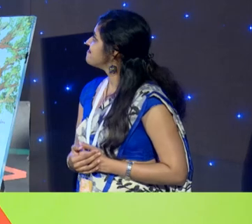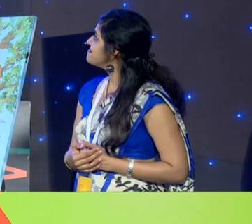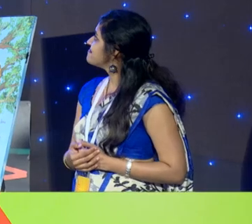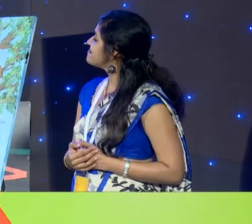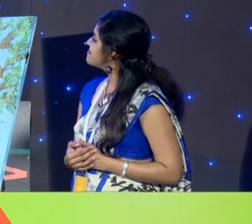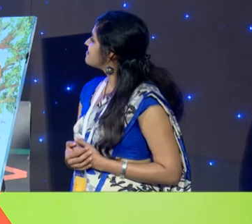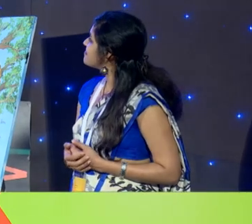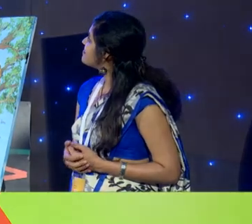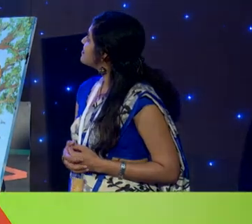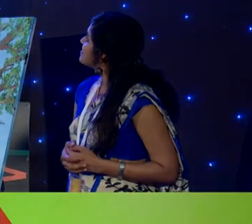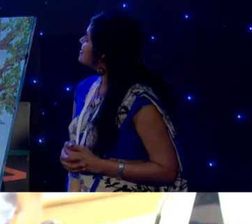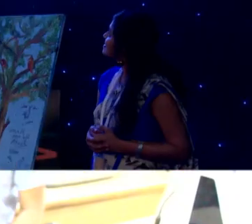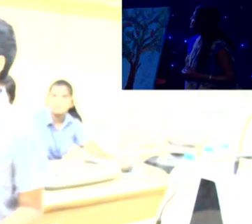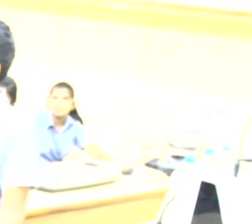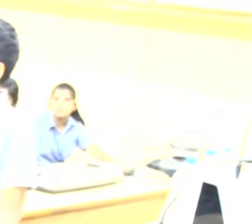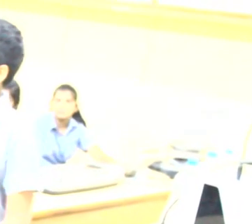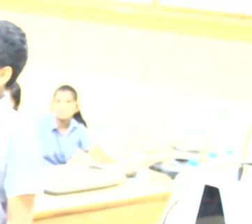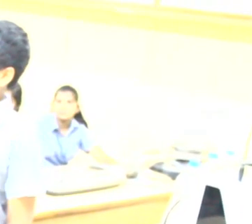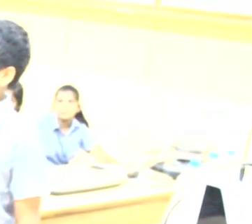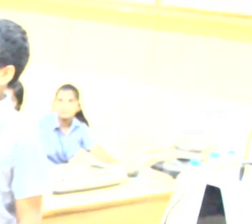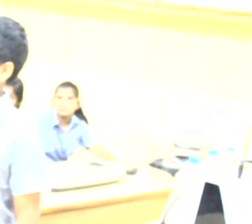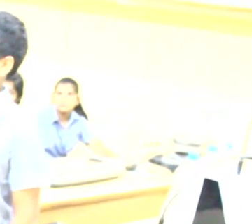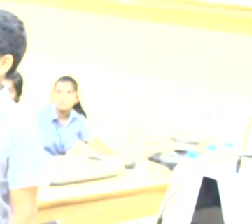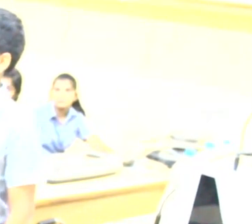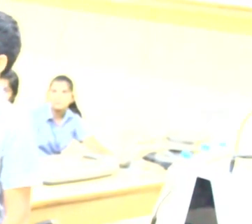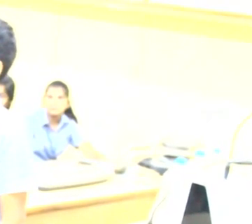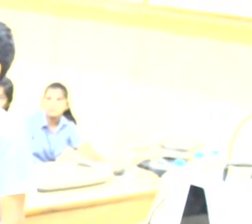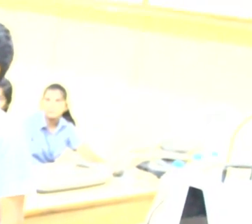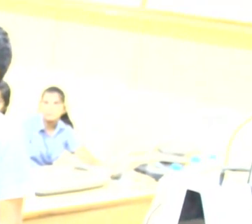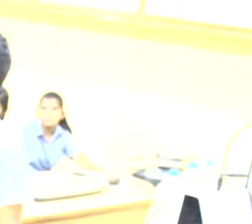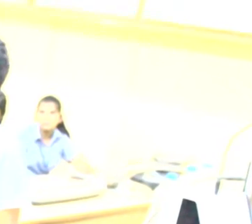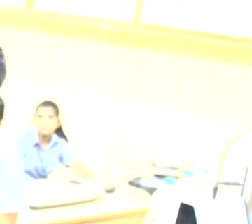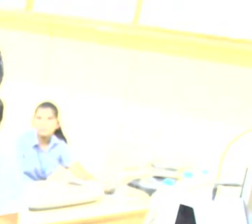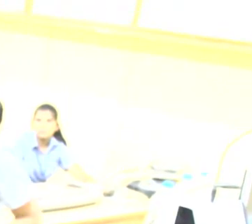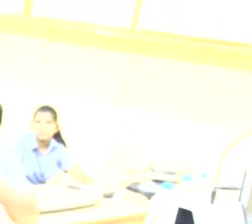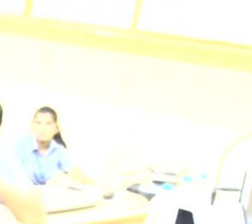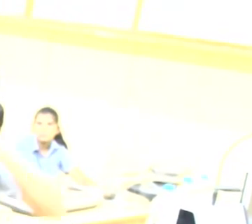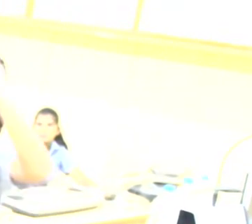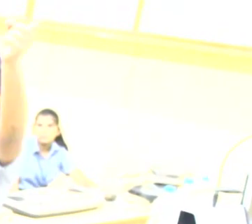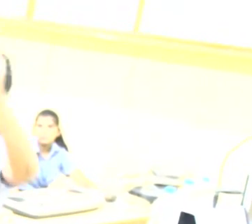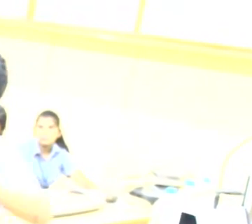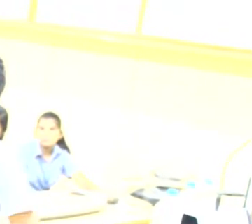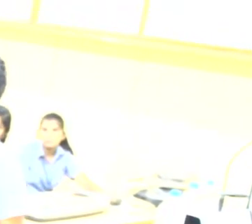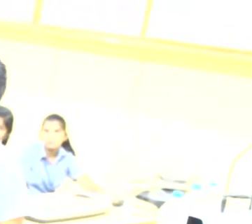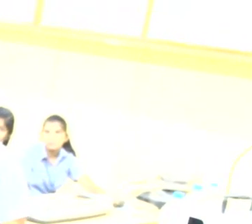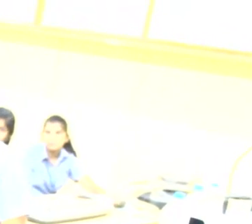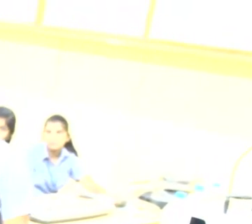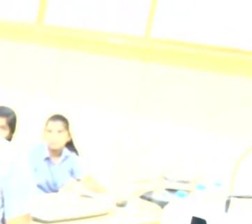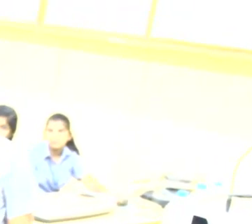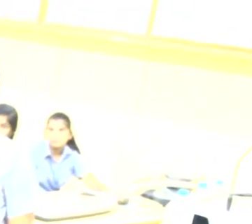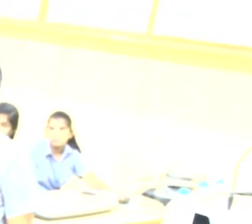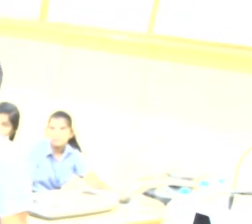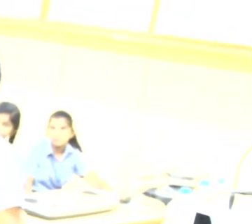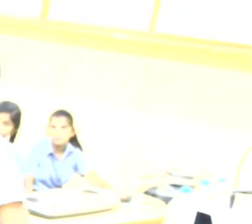Hello, Dipanshu, how are you? I'm fine, thank you. And what about you? I'm also fine. Come, let's have a cup of tea or coffee. Oh, wonderful. Come, let's go to the